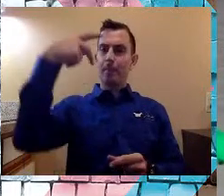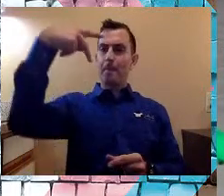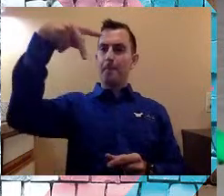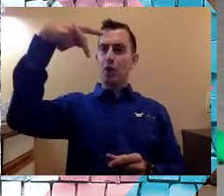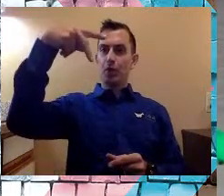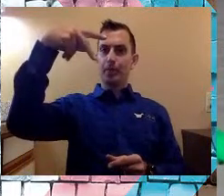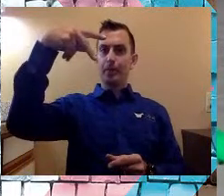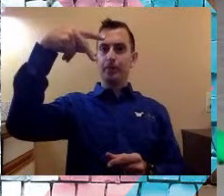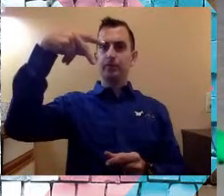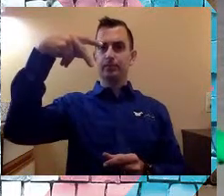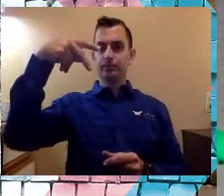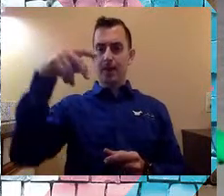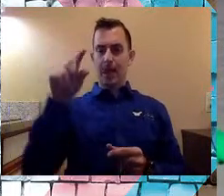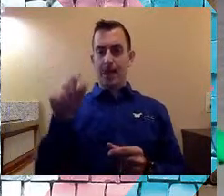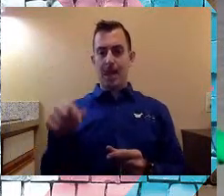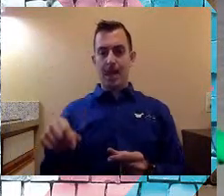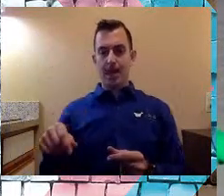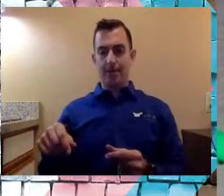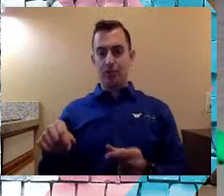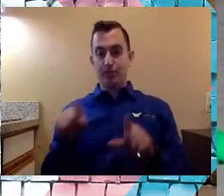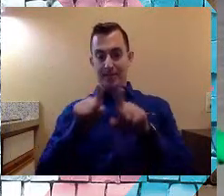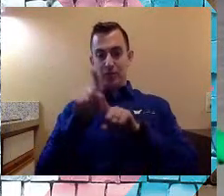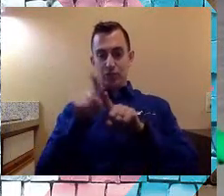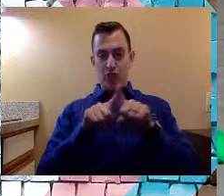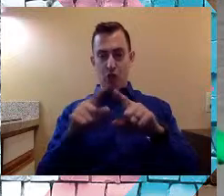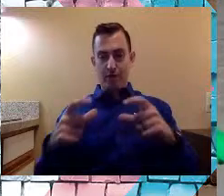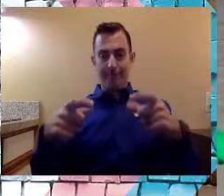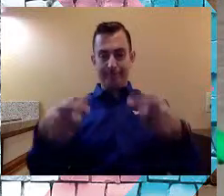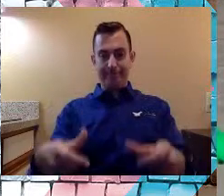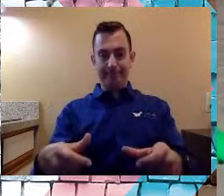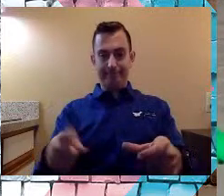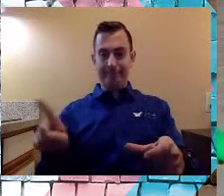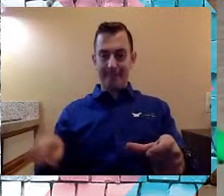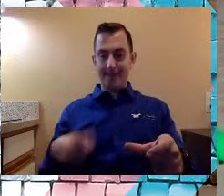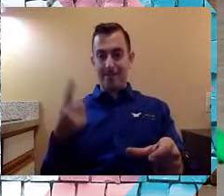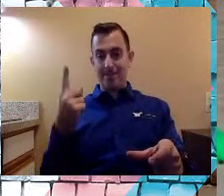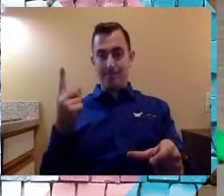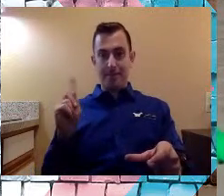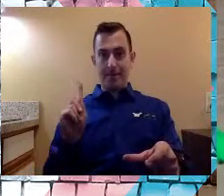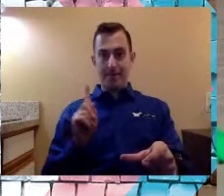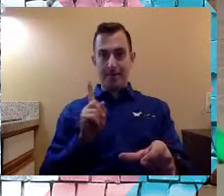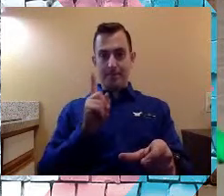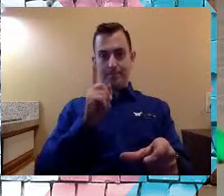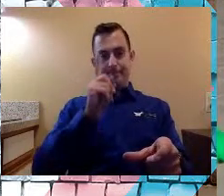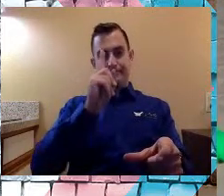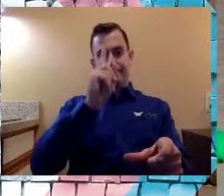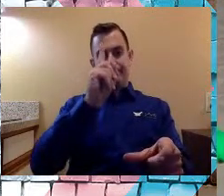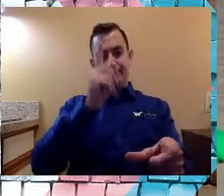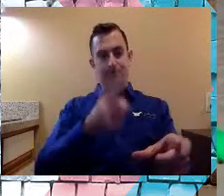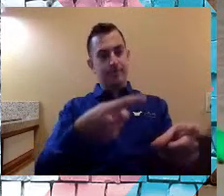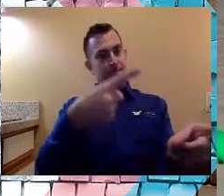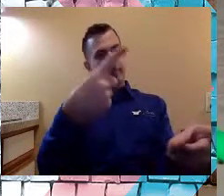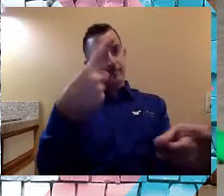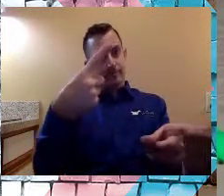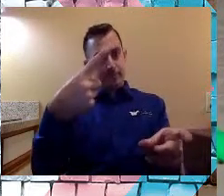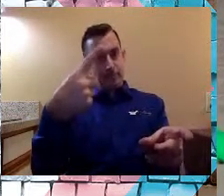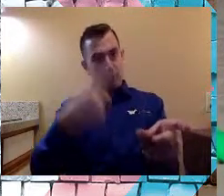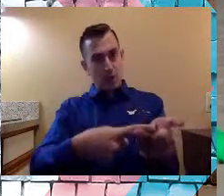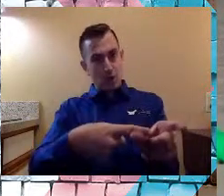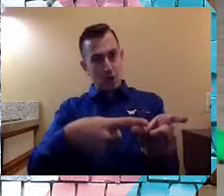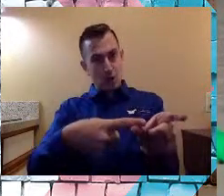I'm gonna take my star, I'm gonna lay it down. I'm gonna take my stick and lay it on top of the star a little